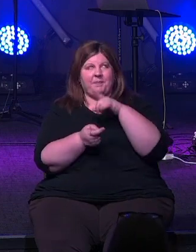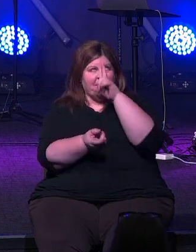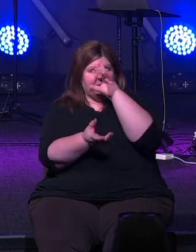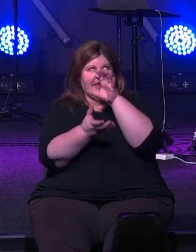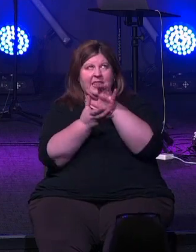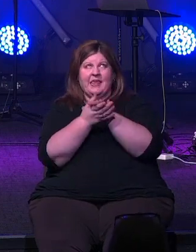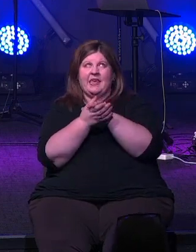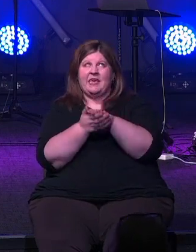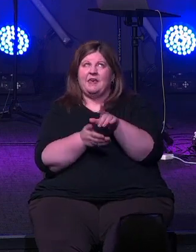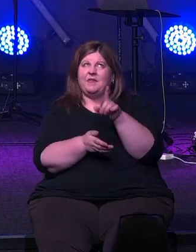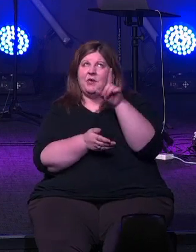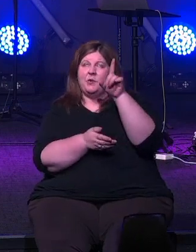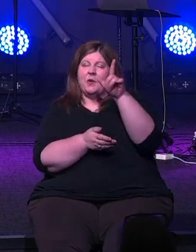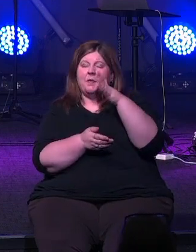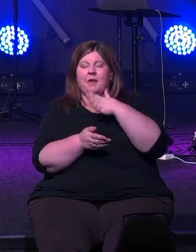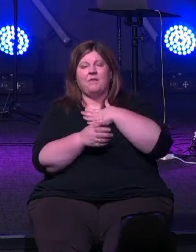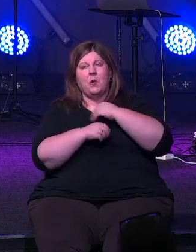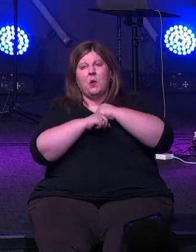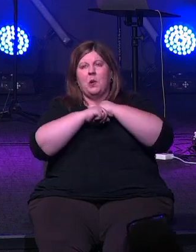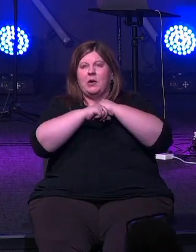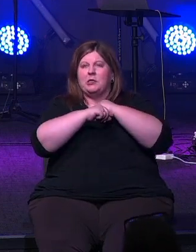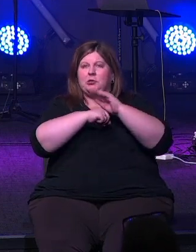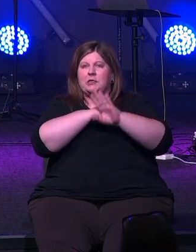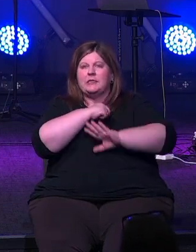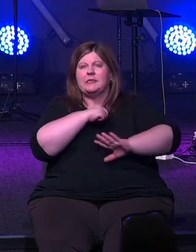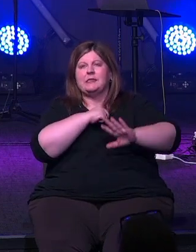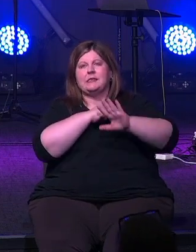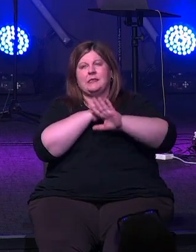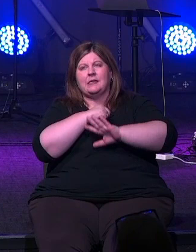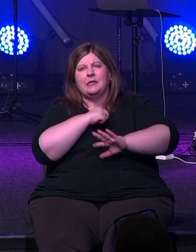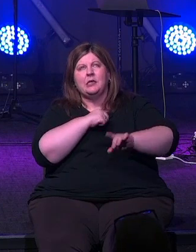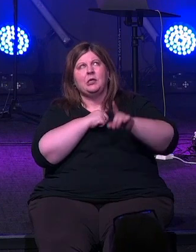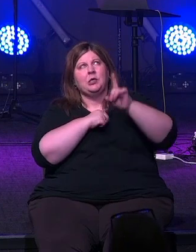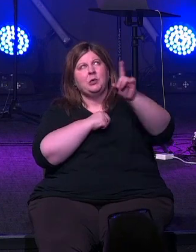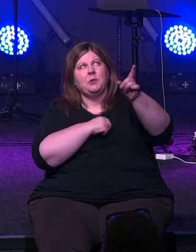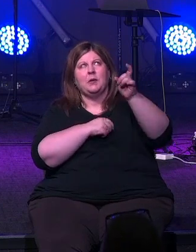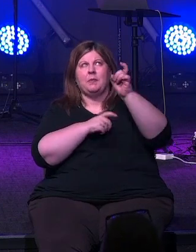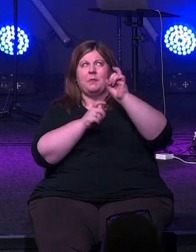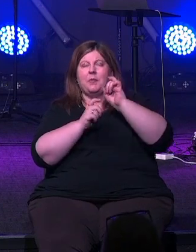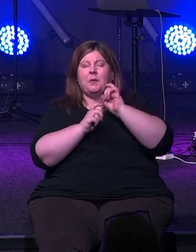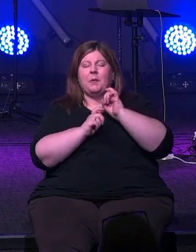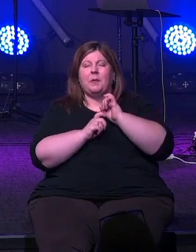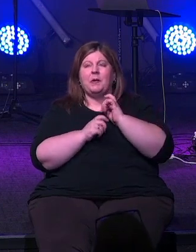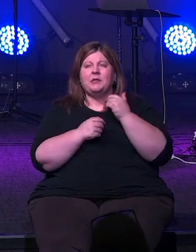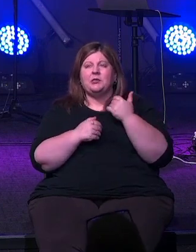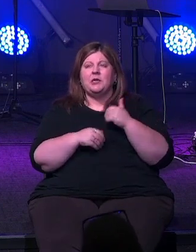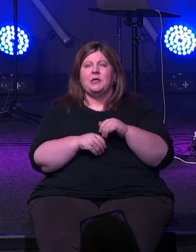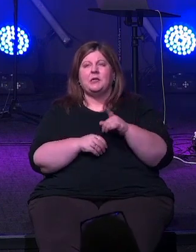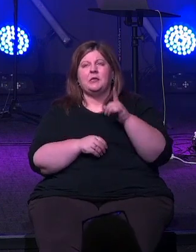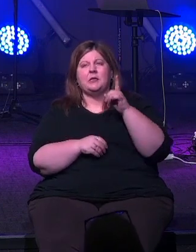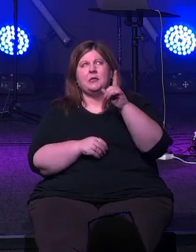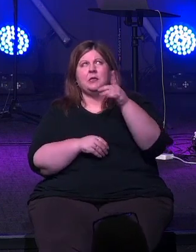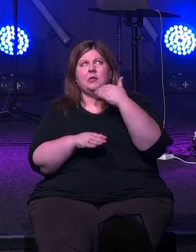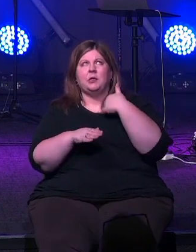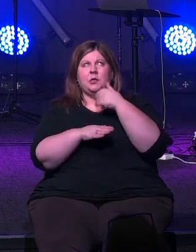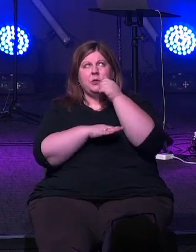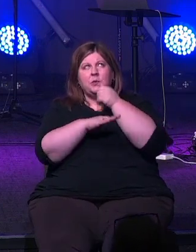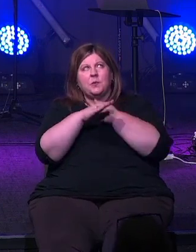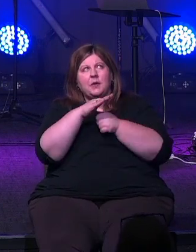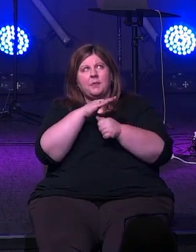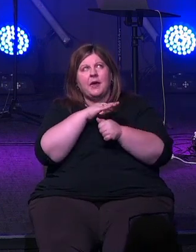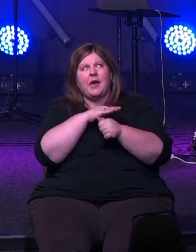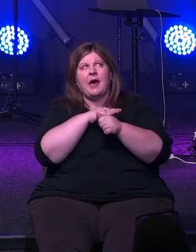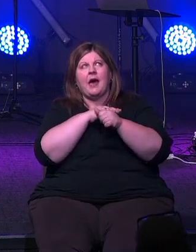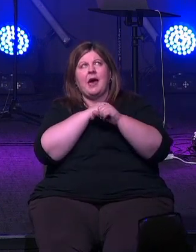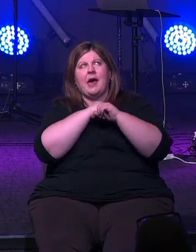circumstance, I believe that you are my fortress. Sing it to him. You are my portion, and you